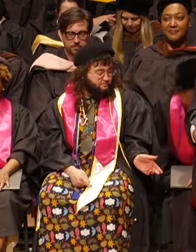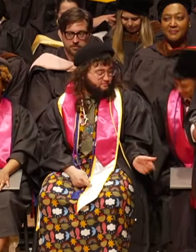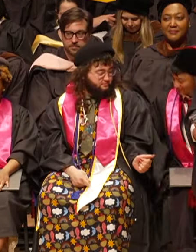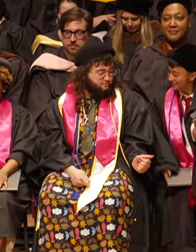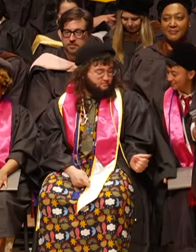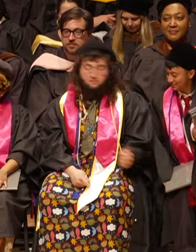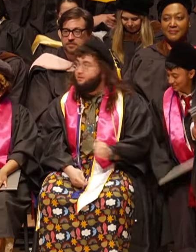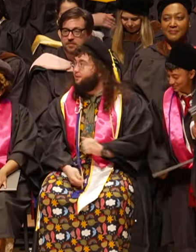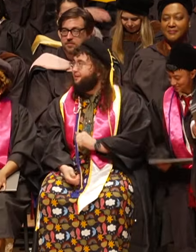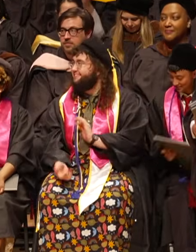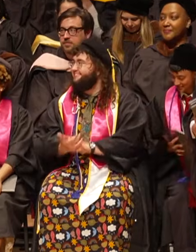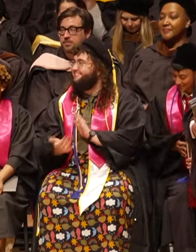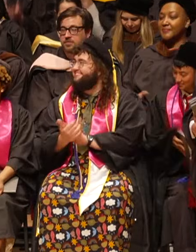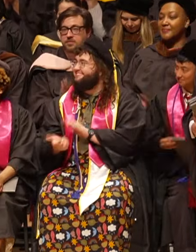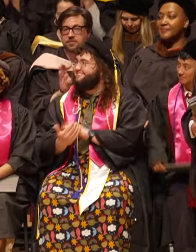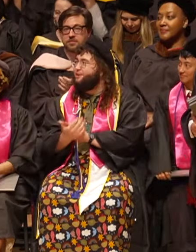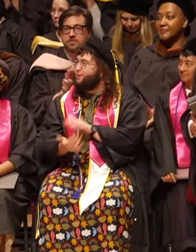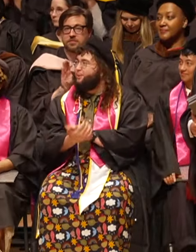Kalia Eaton.